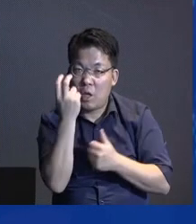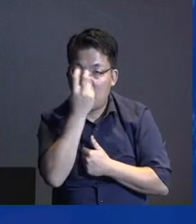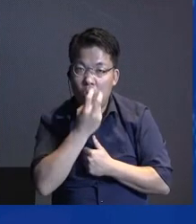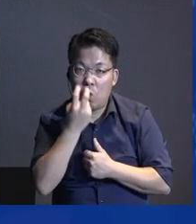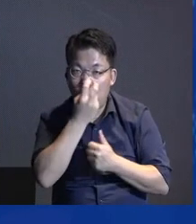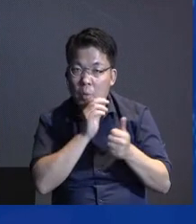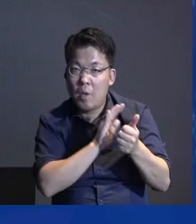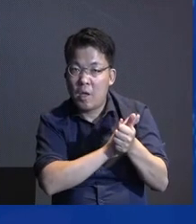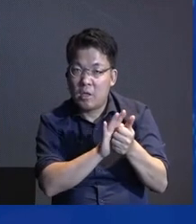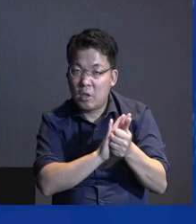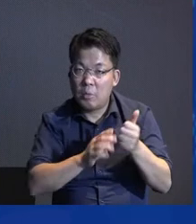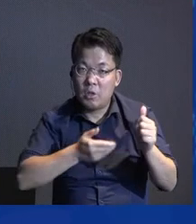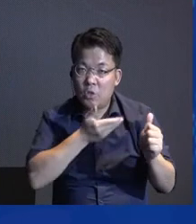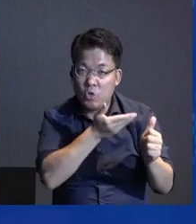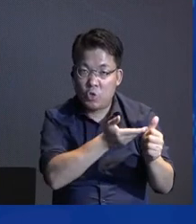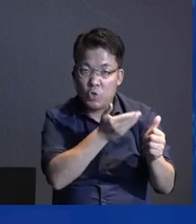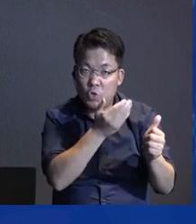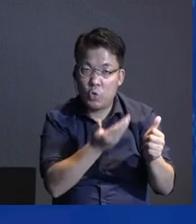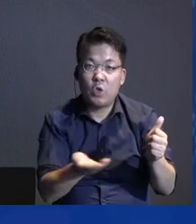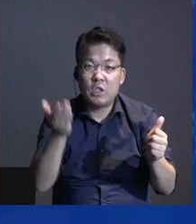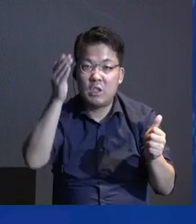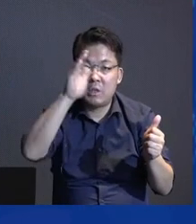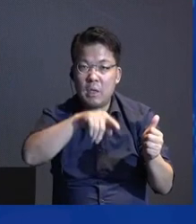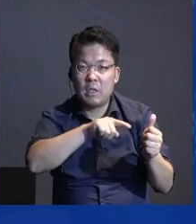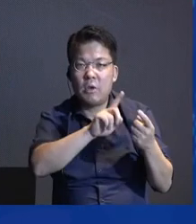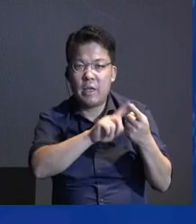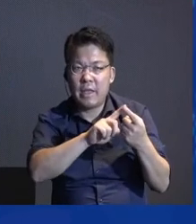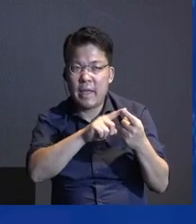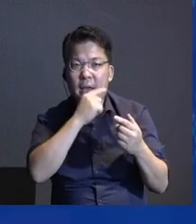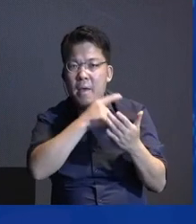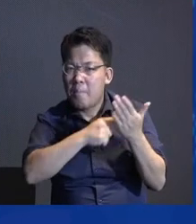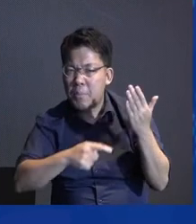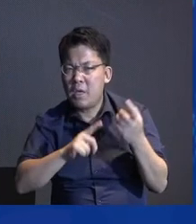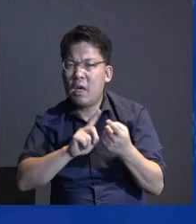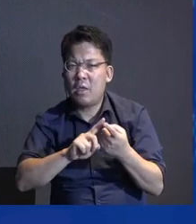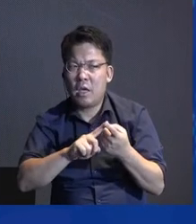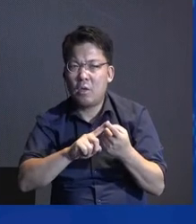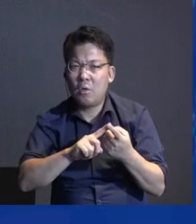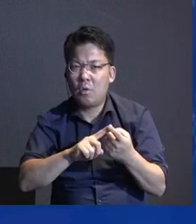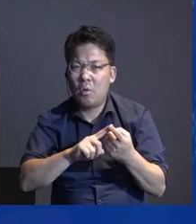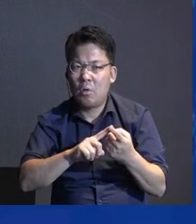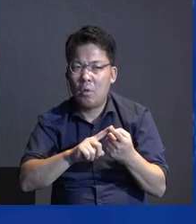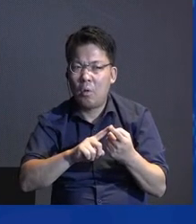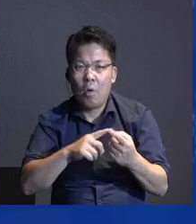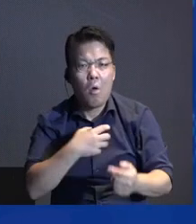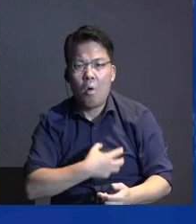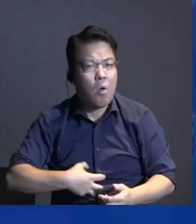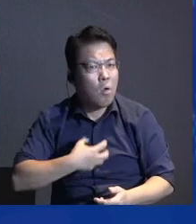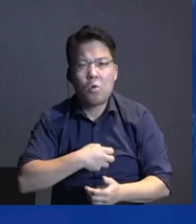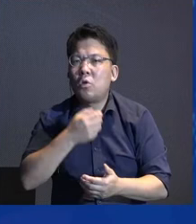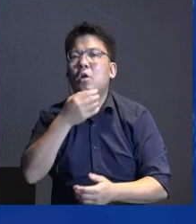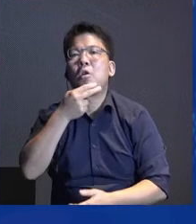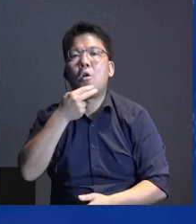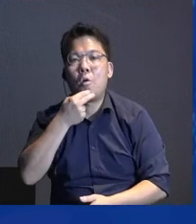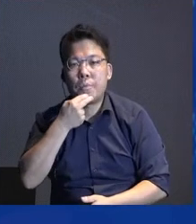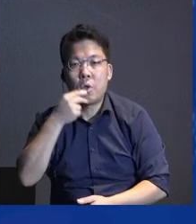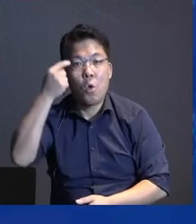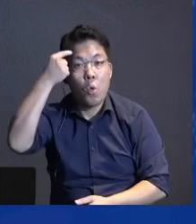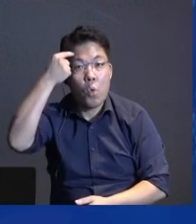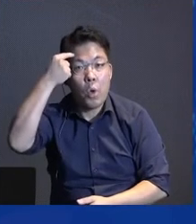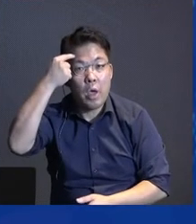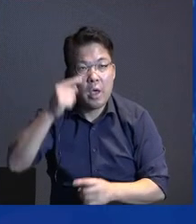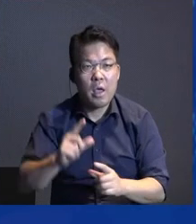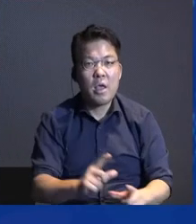risks. It's the same for the elderly and people with dementia. Eliminating risks completely also